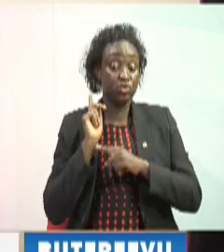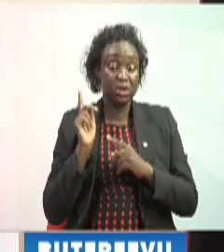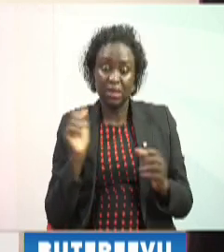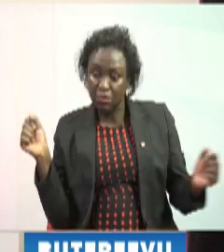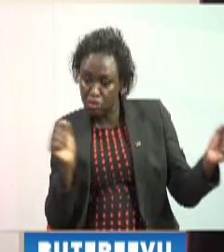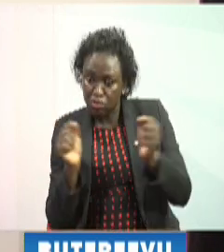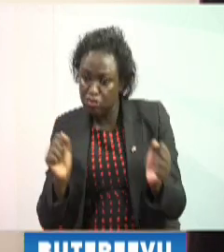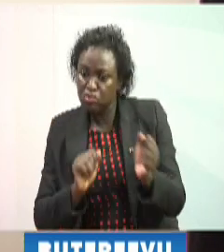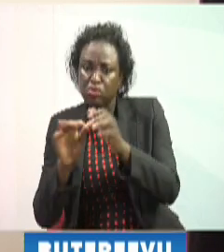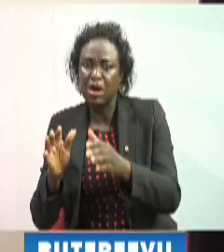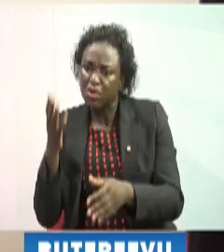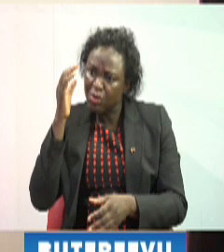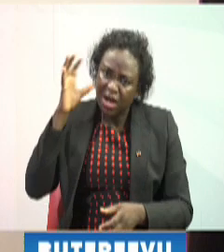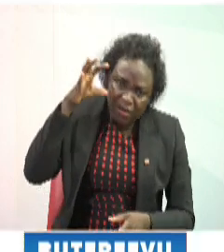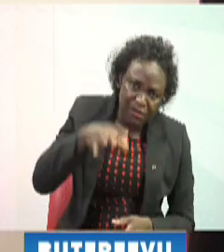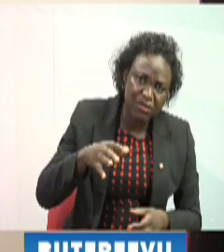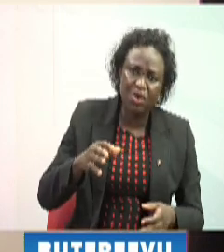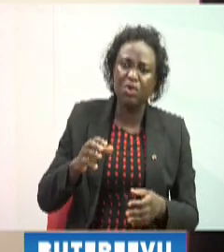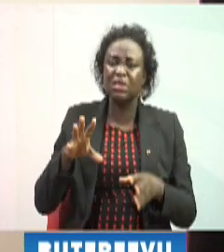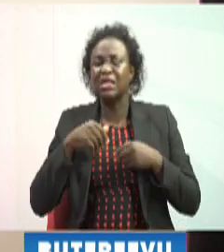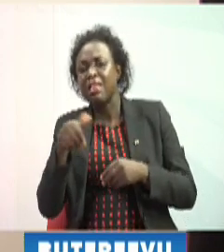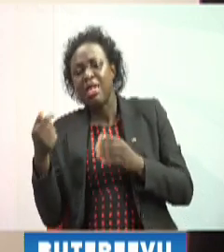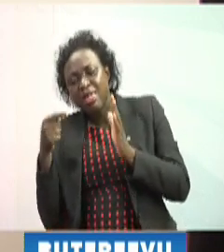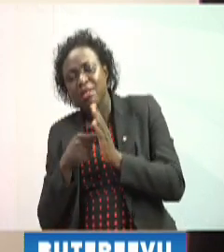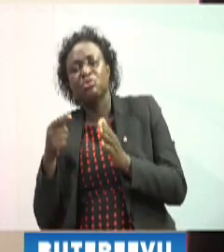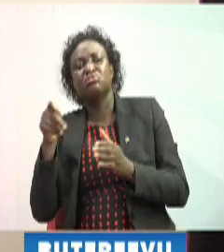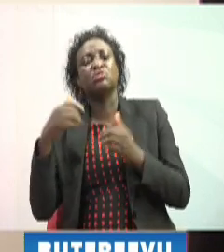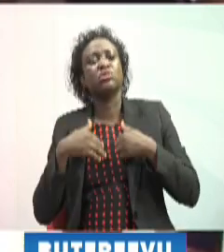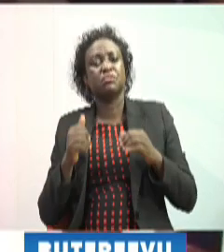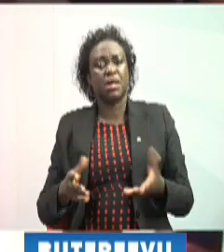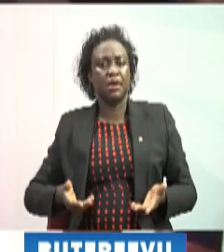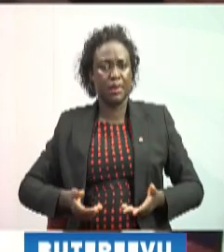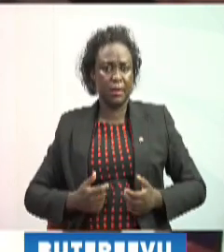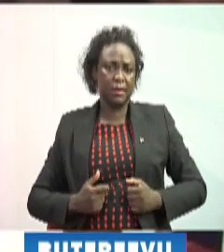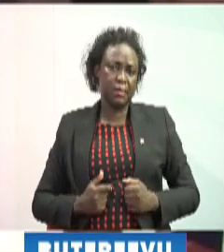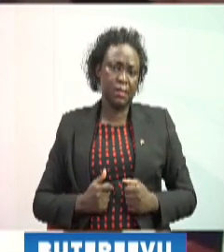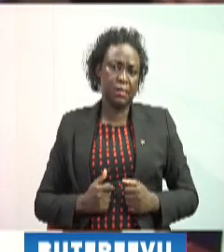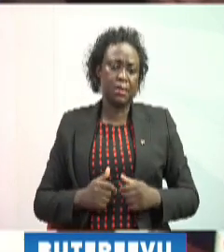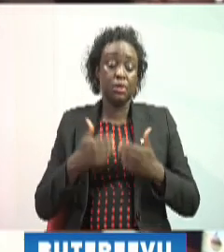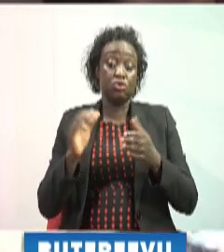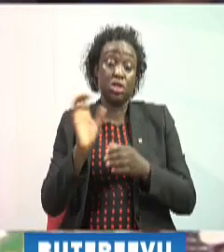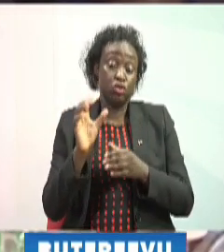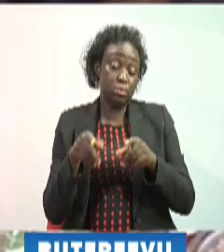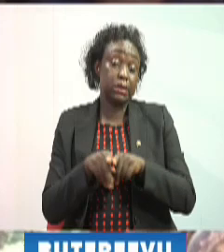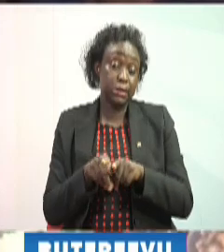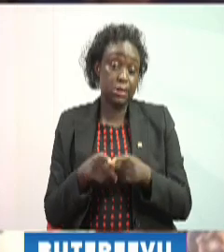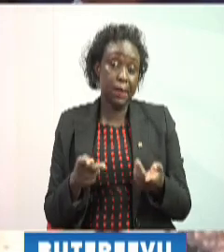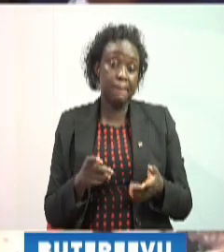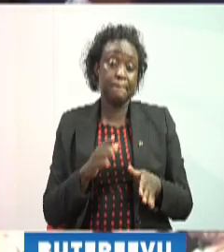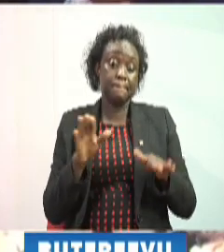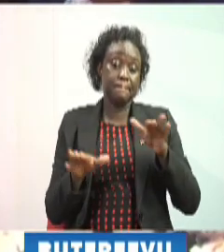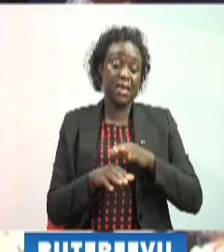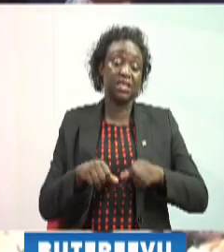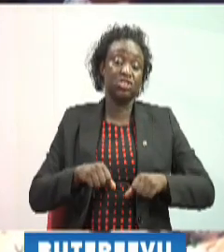force them to have something which they don't want. And let's feel their pain. Olukiiko luno era lwetabiddwamu amyuka ssentebe wa NRM